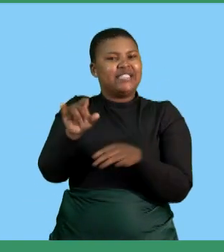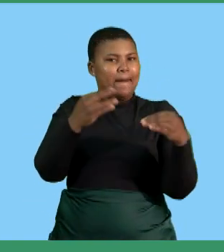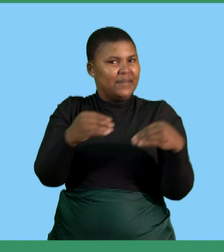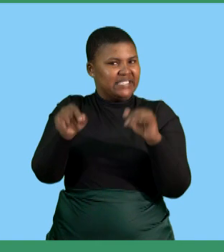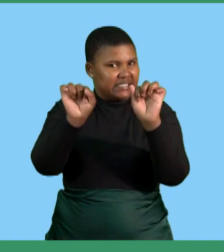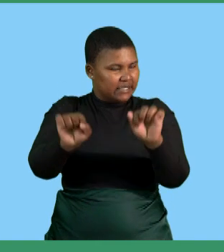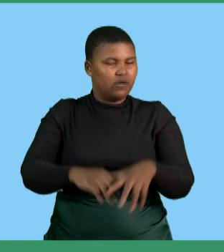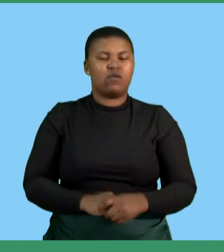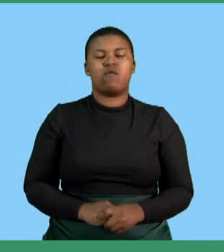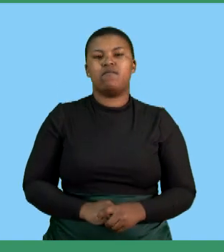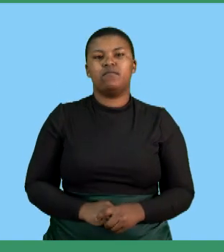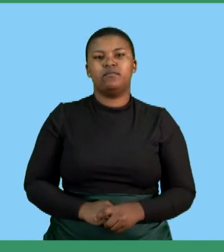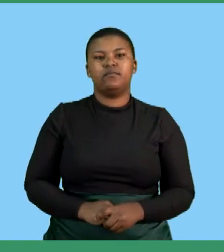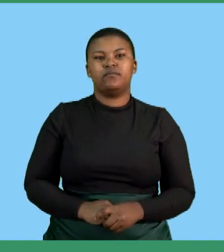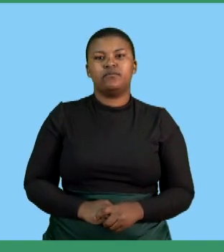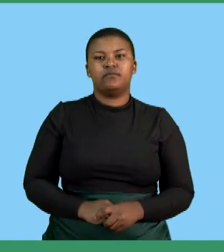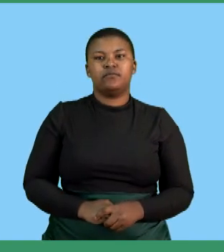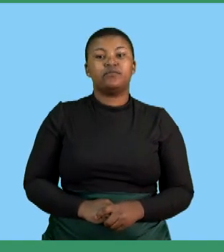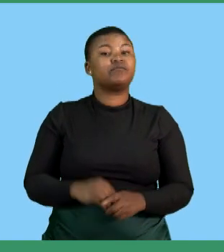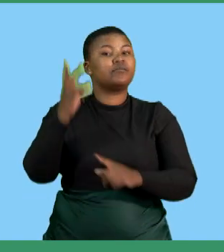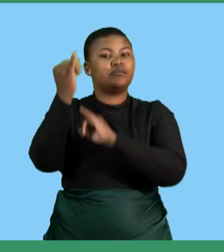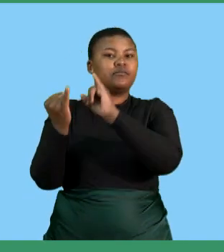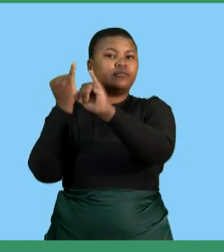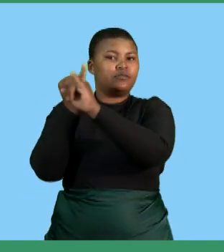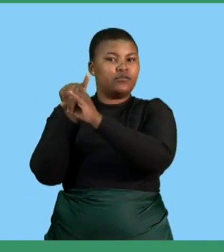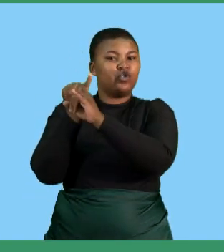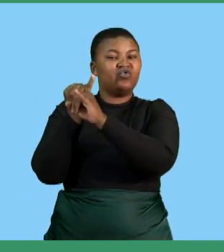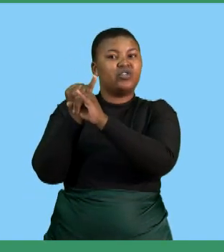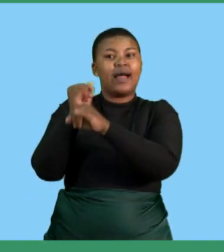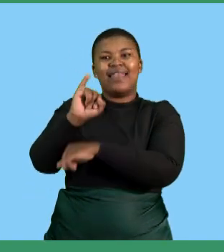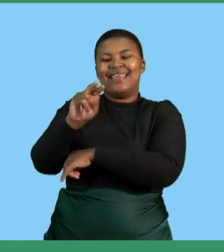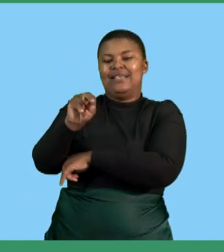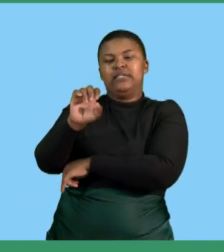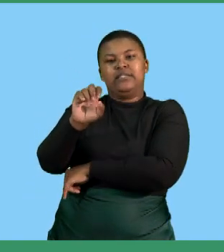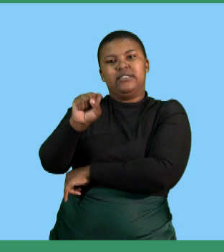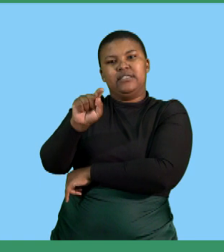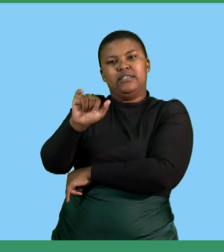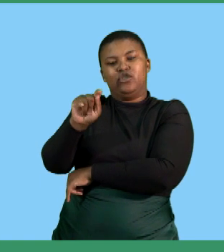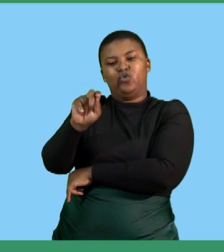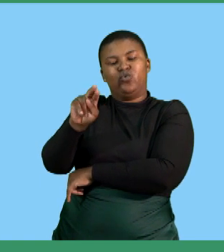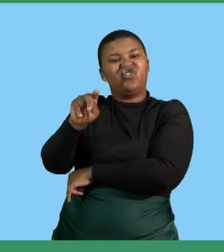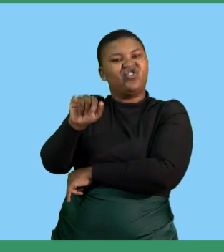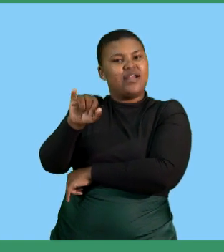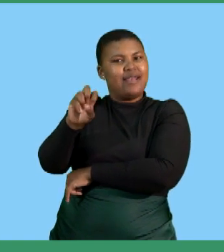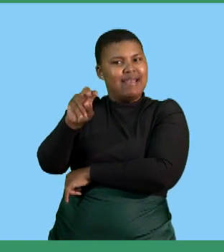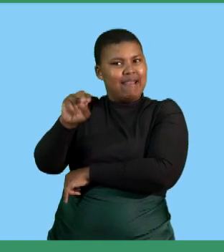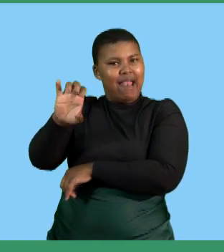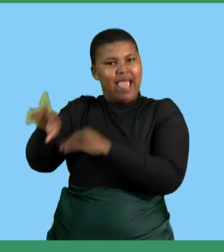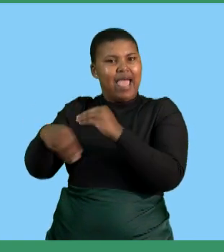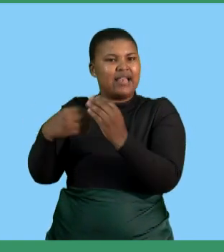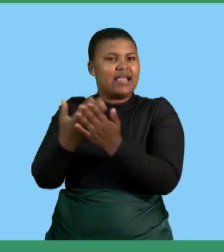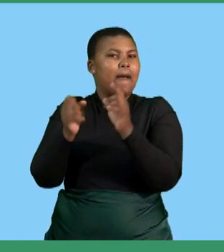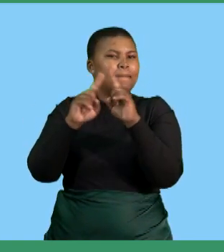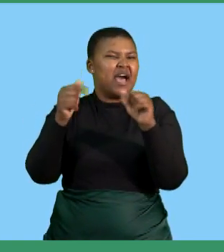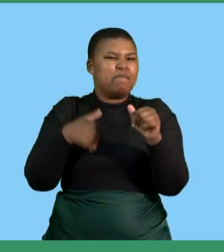You could also then include your discussion of institutional environments in this answer. I have only